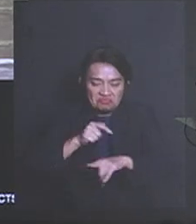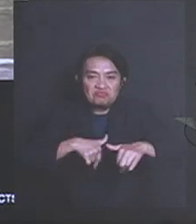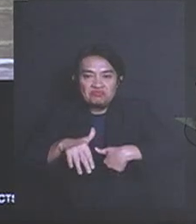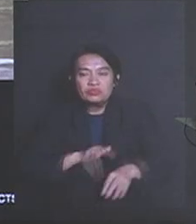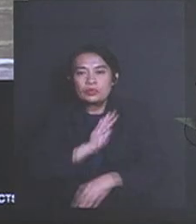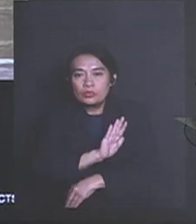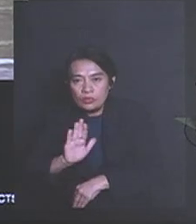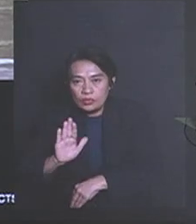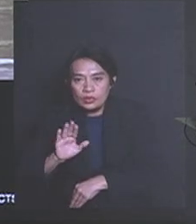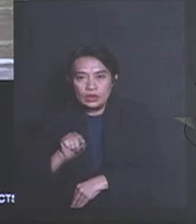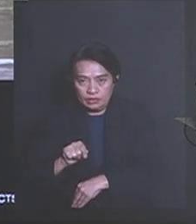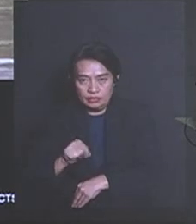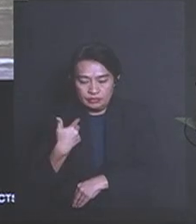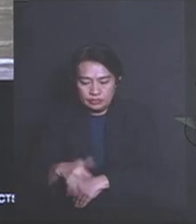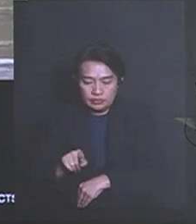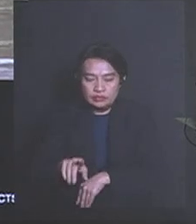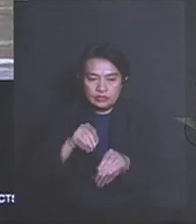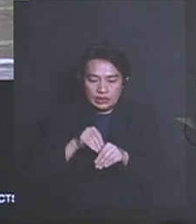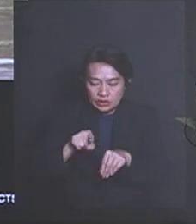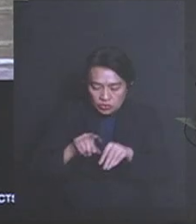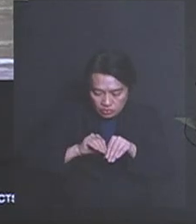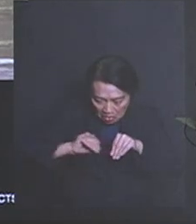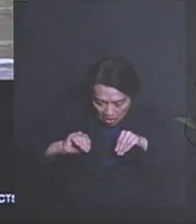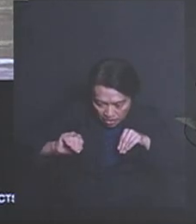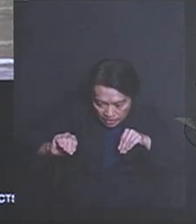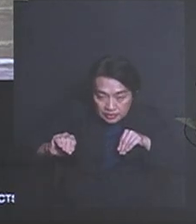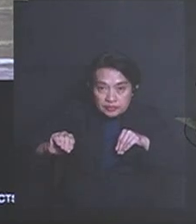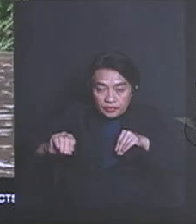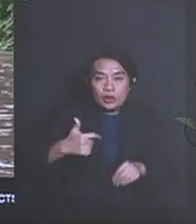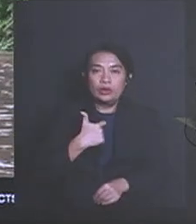country, and allowing us to learn a great deal.